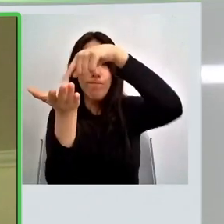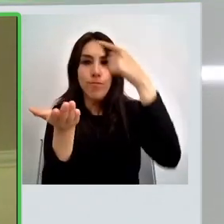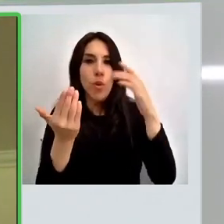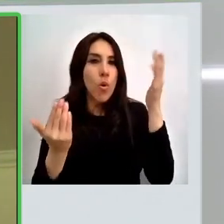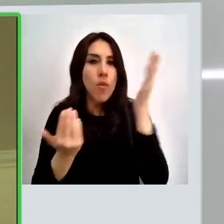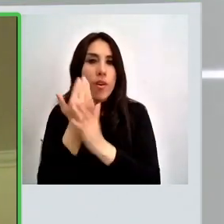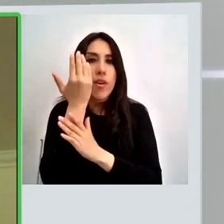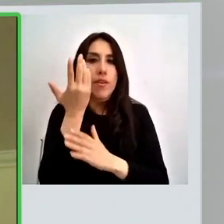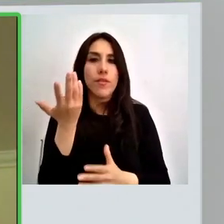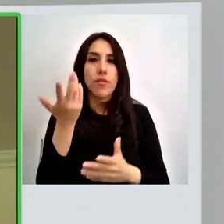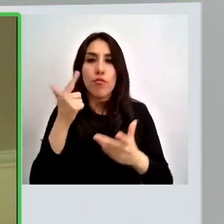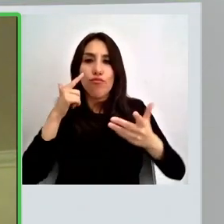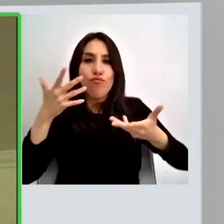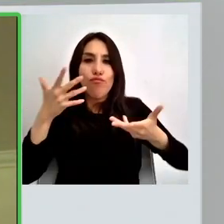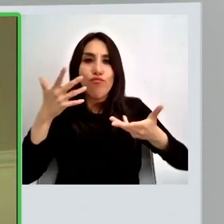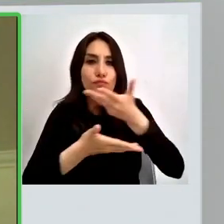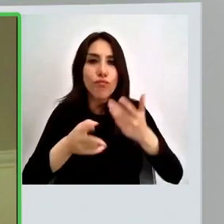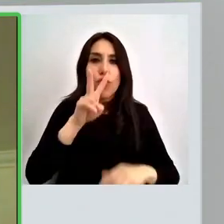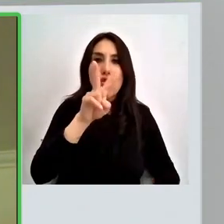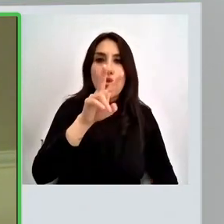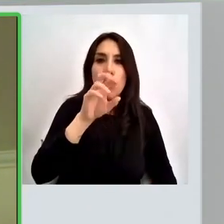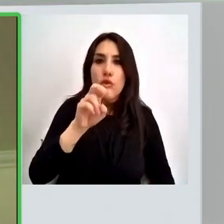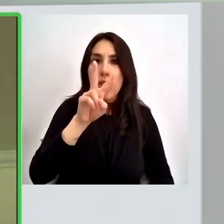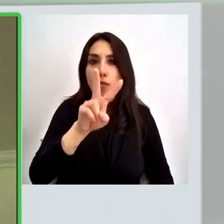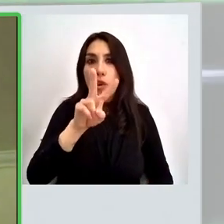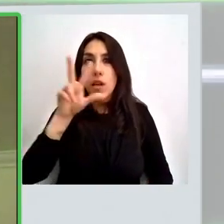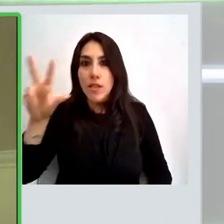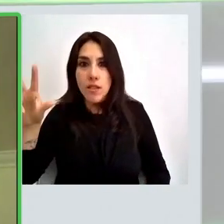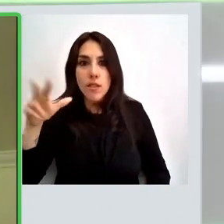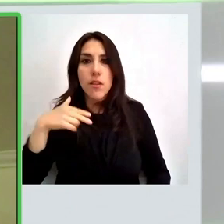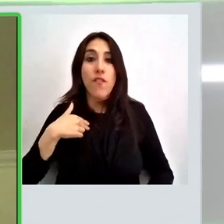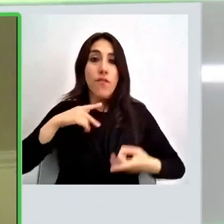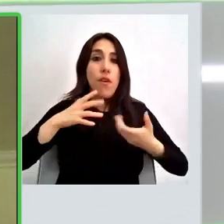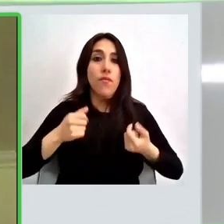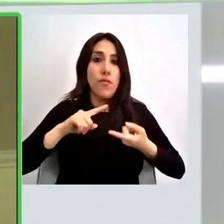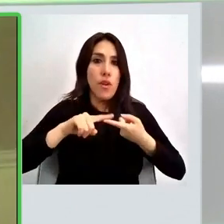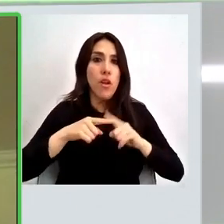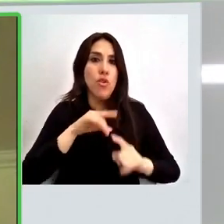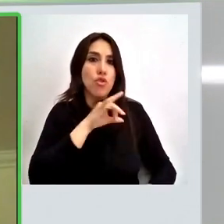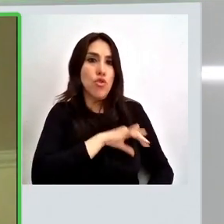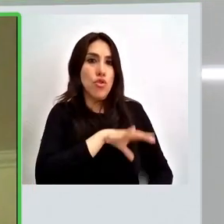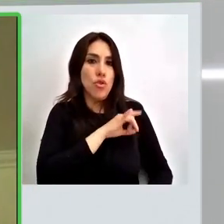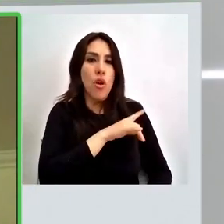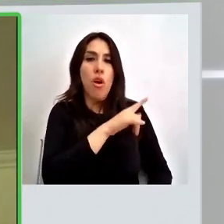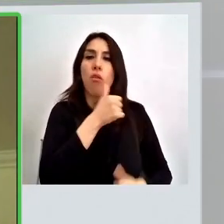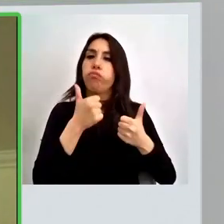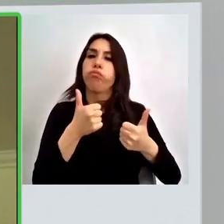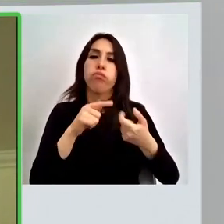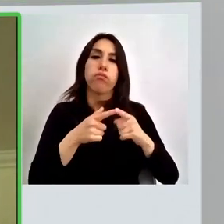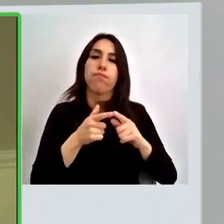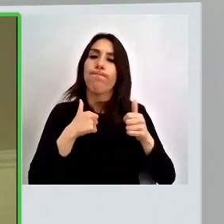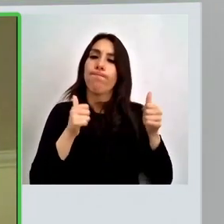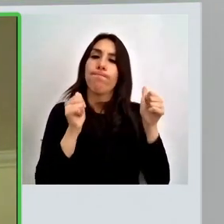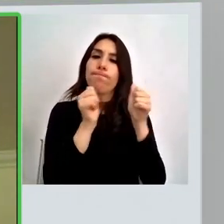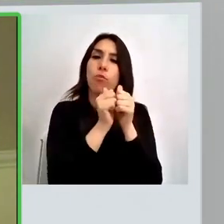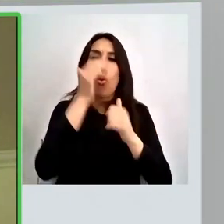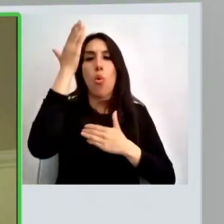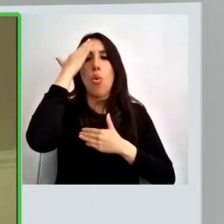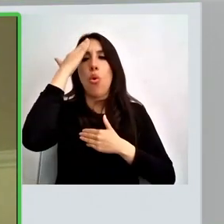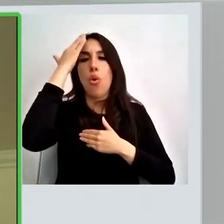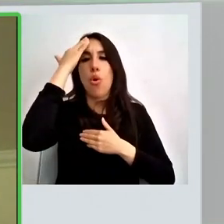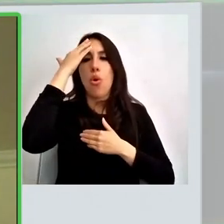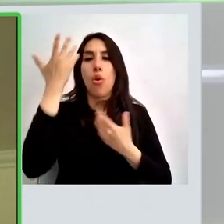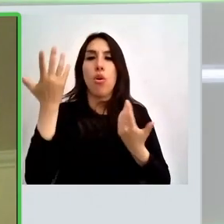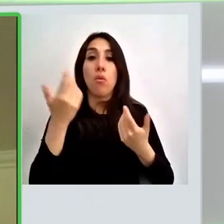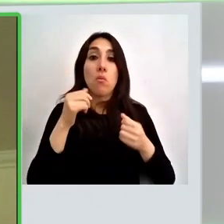it would be nice to have it in Chile. But if we can talk about that or go with the Institute website and we can discuss